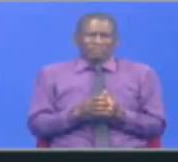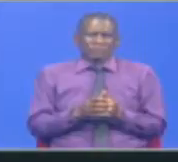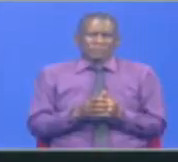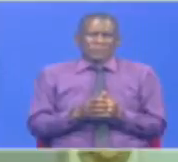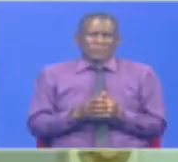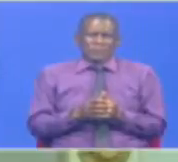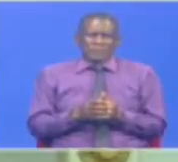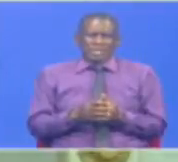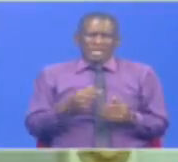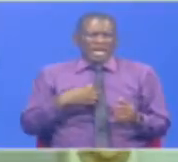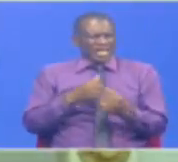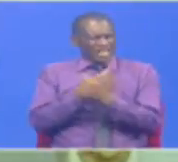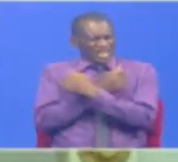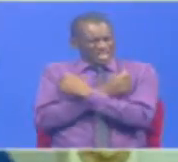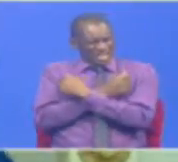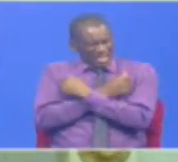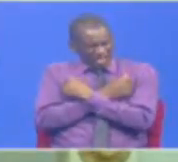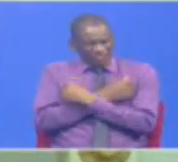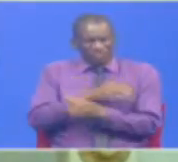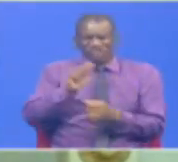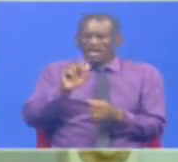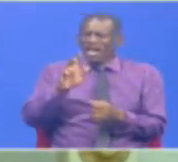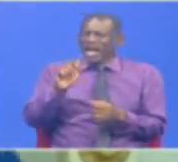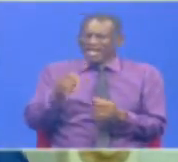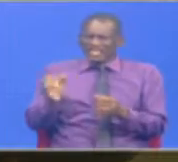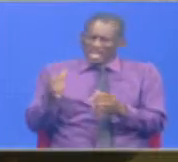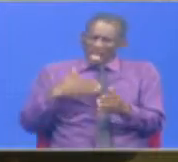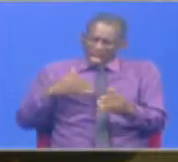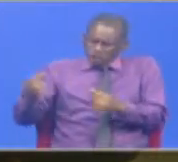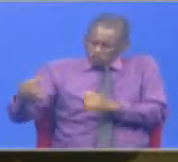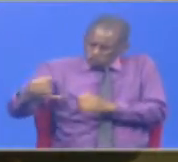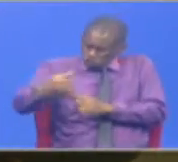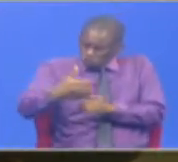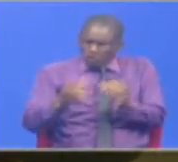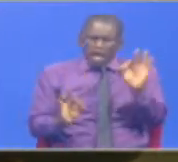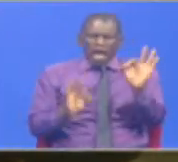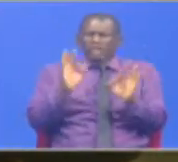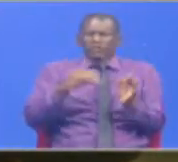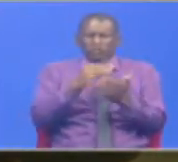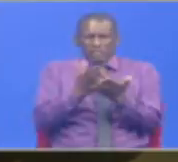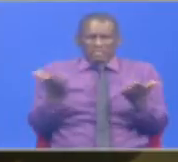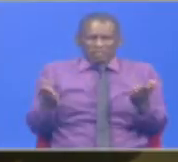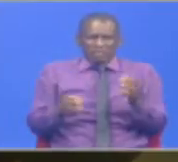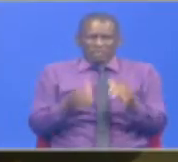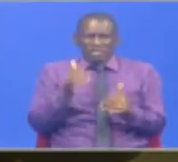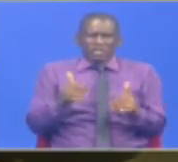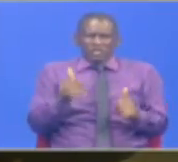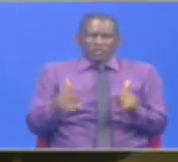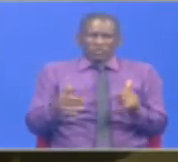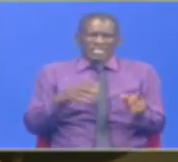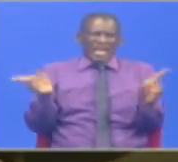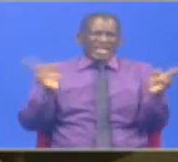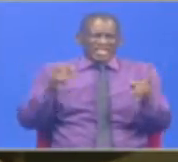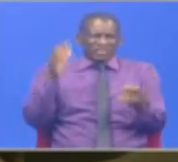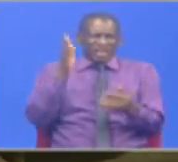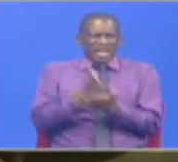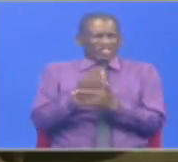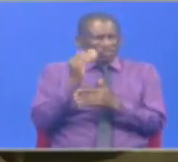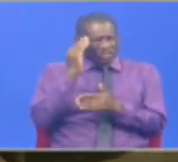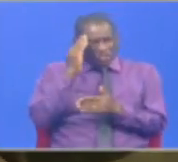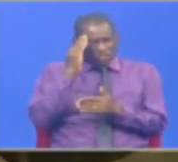I love art. I draw, and fashion was something that I never actually thought that I